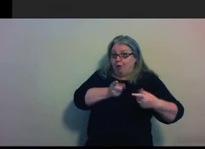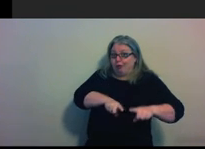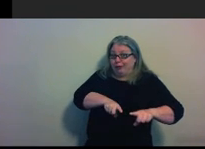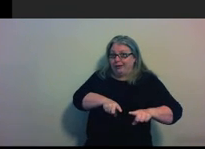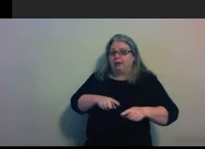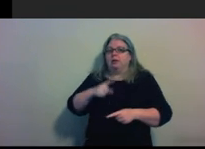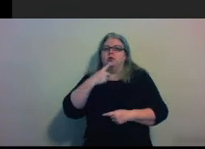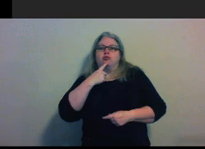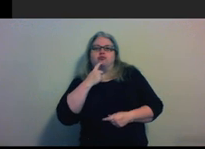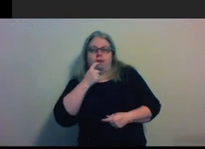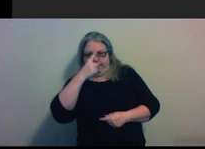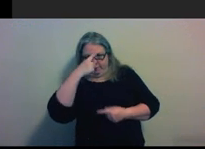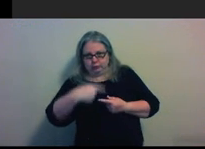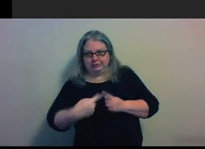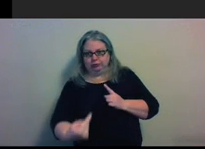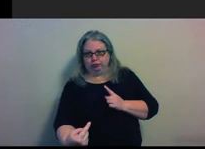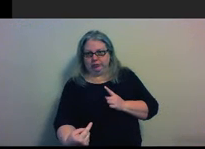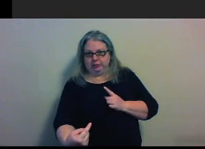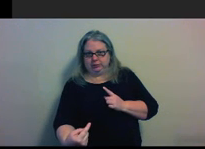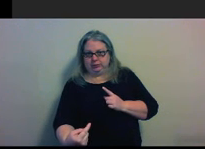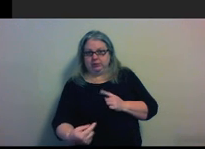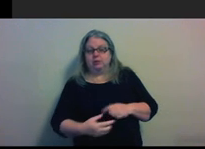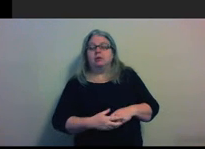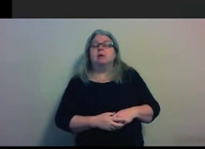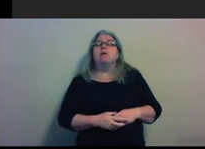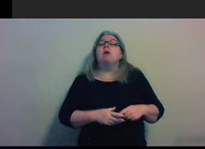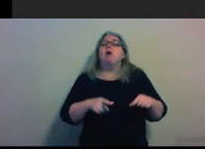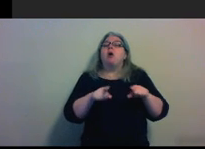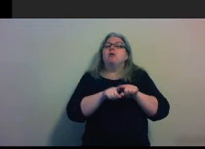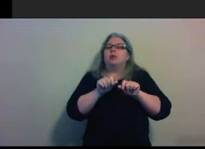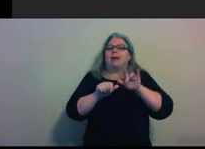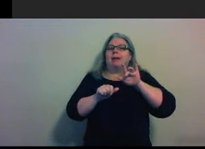is the away button. This is going to be great